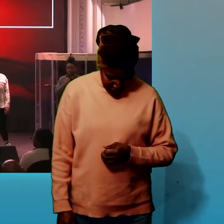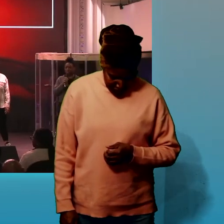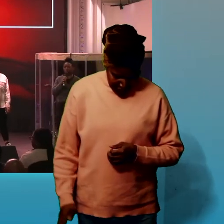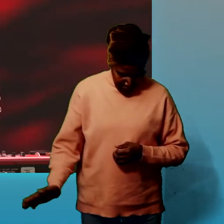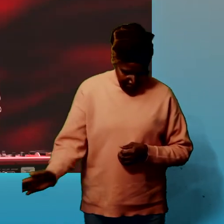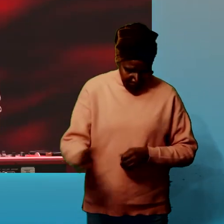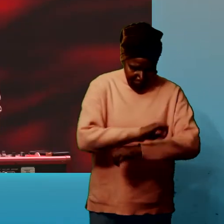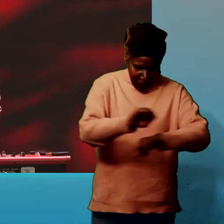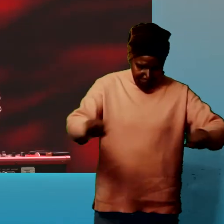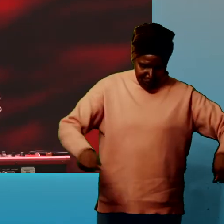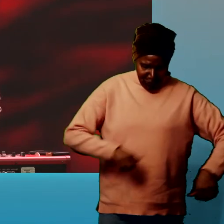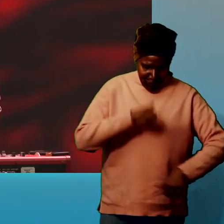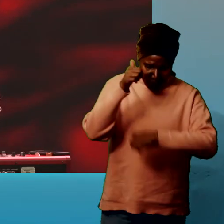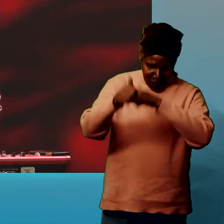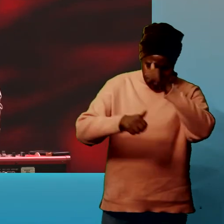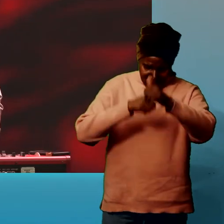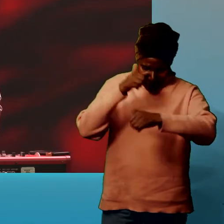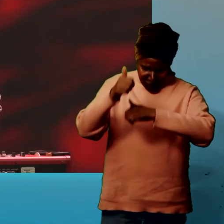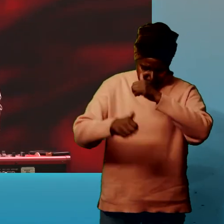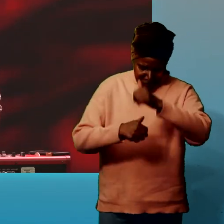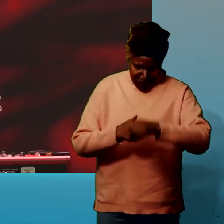Jehovah. All our